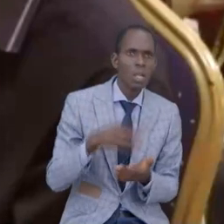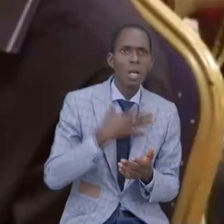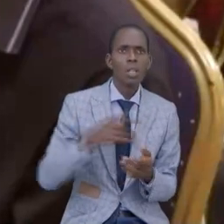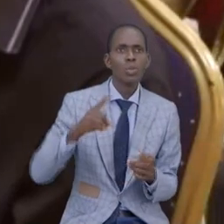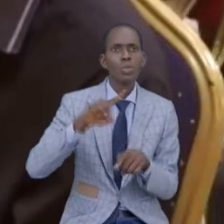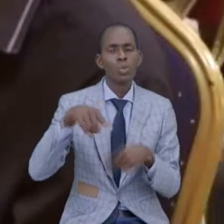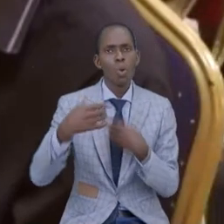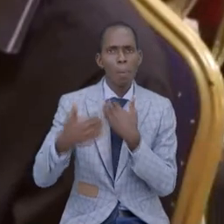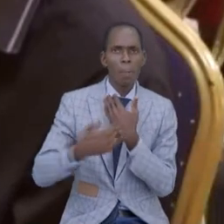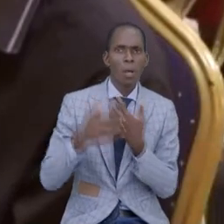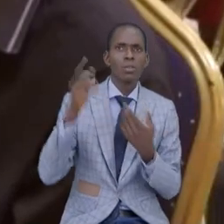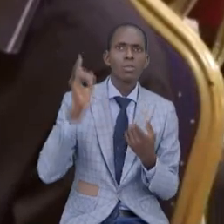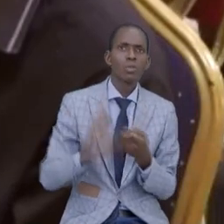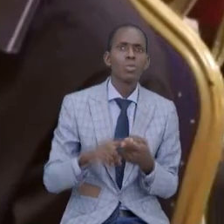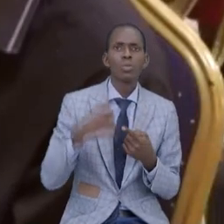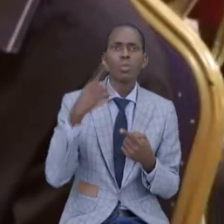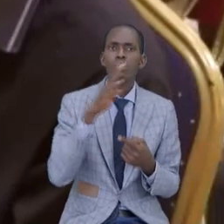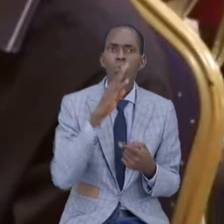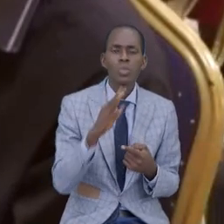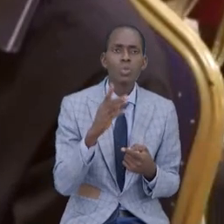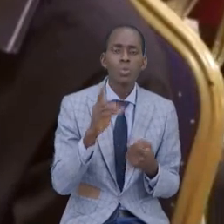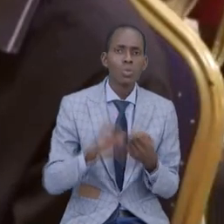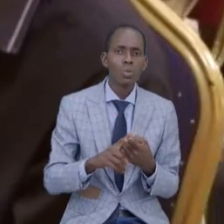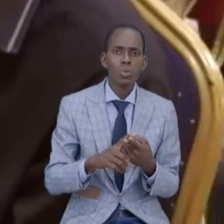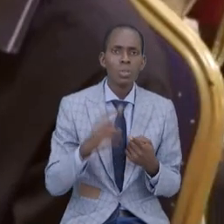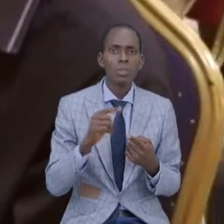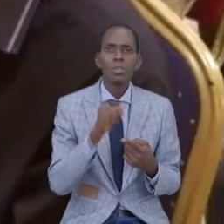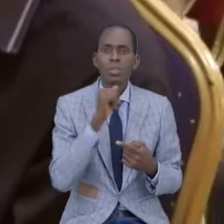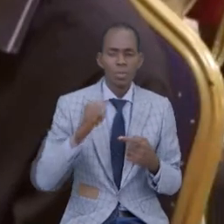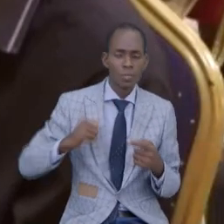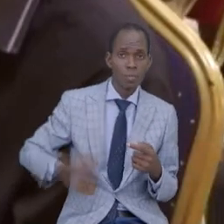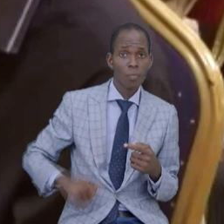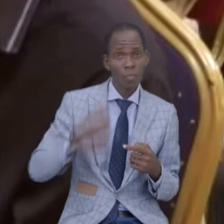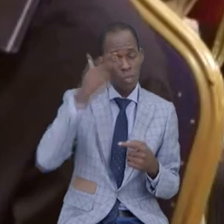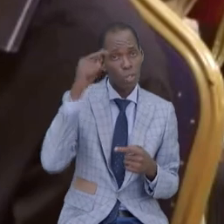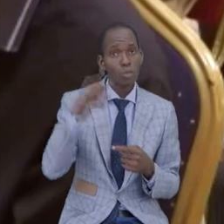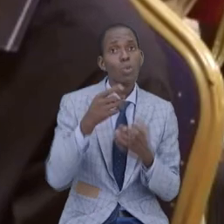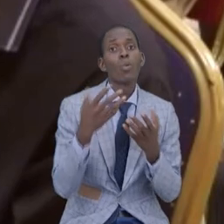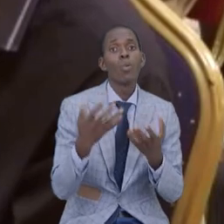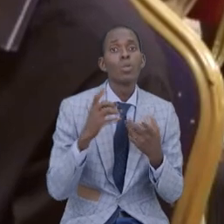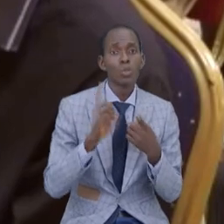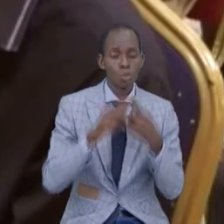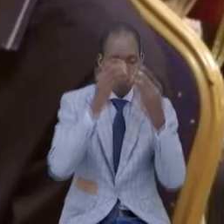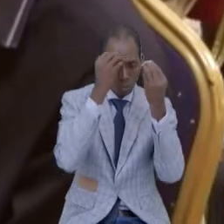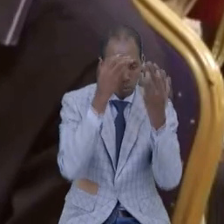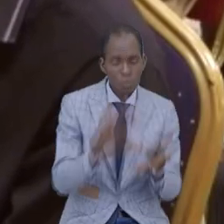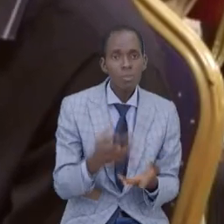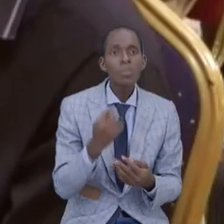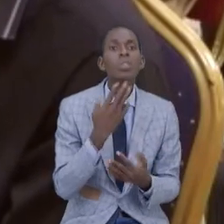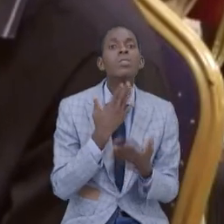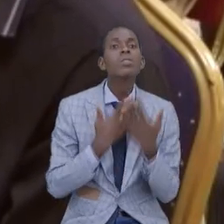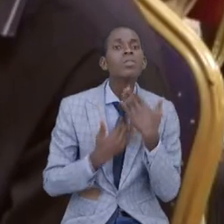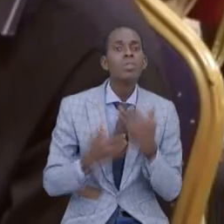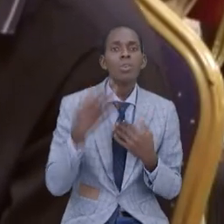back to be circumcised because you want to obey the laws of